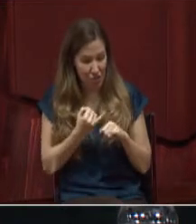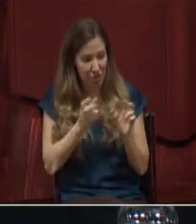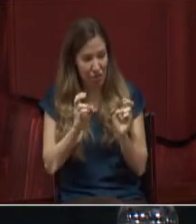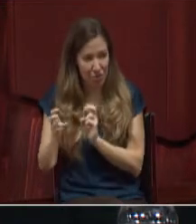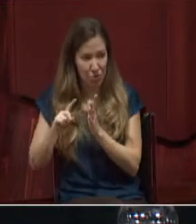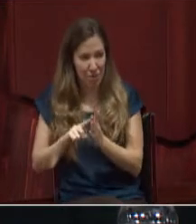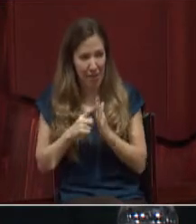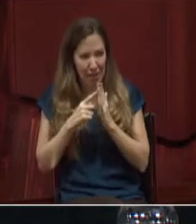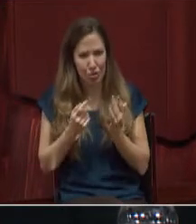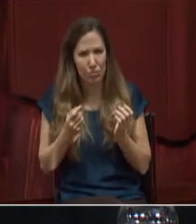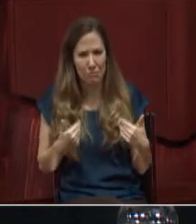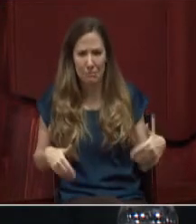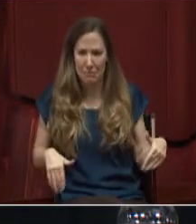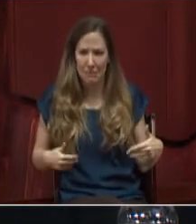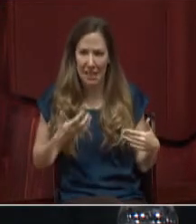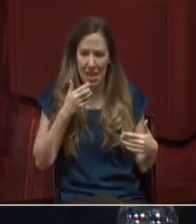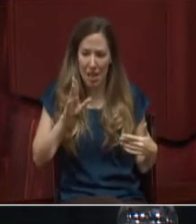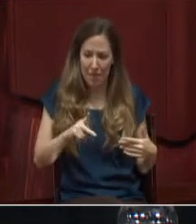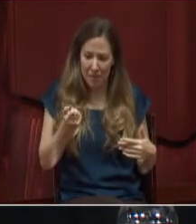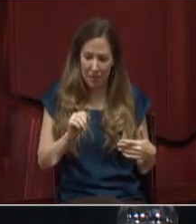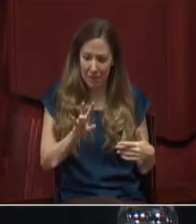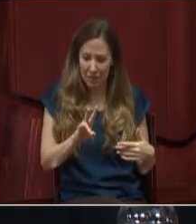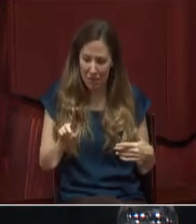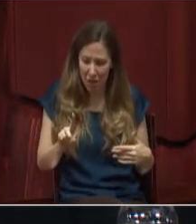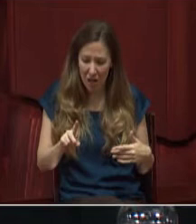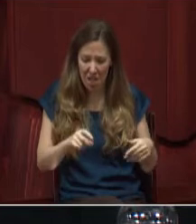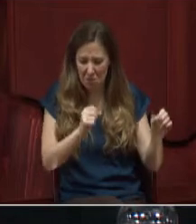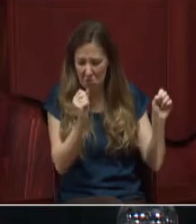1971. Dumping of Japanese television sets,